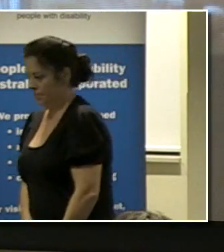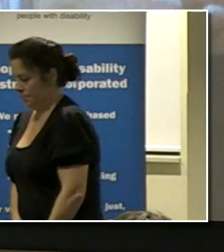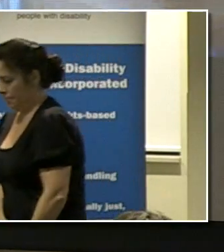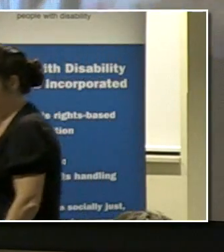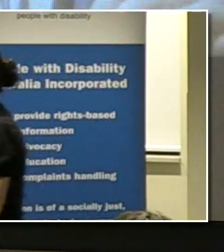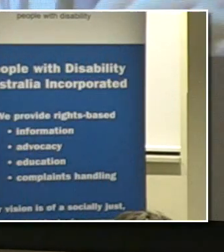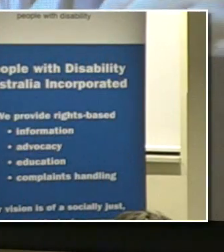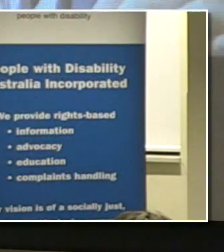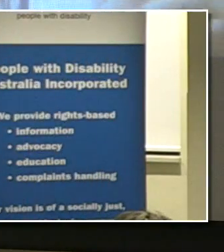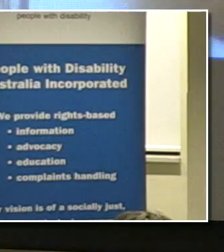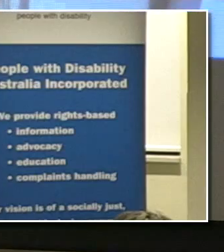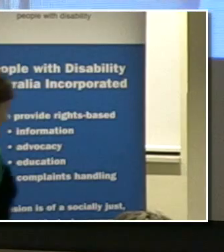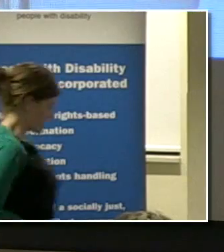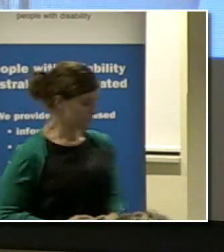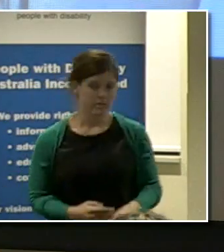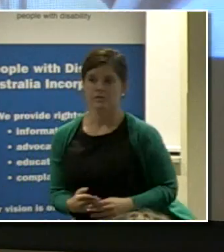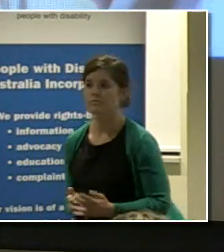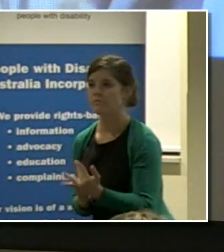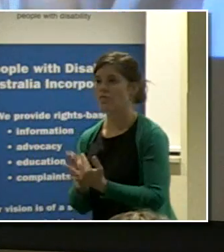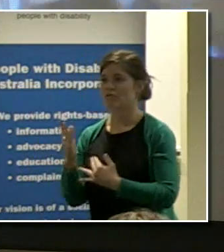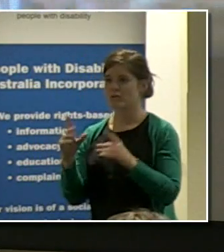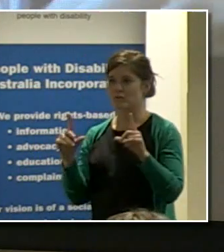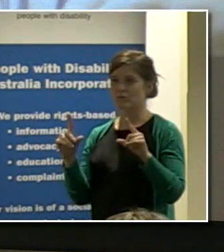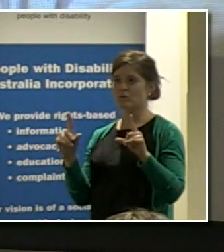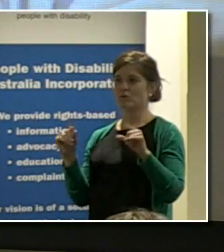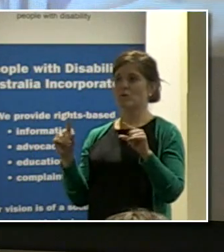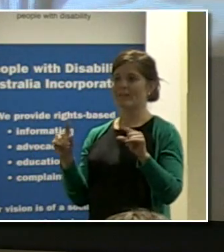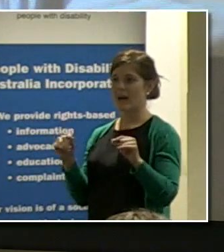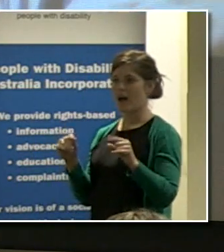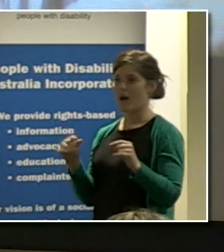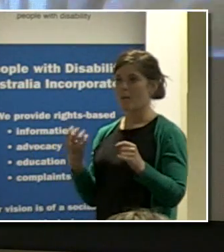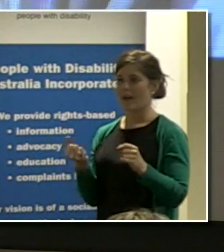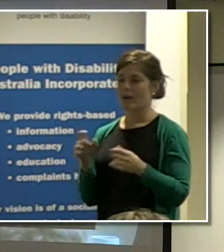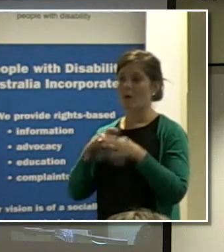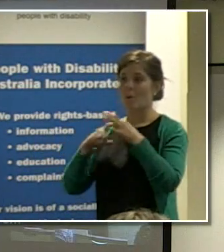two questions that sort of segue from your last answer.